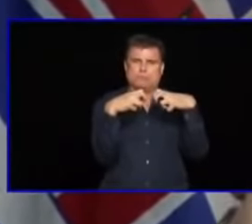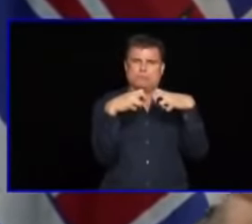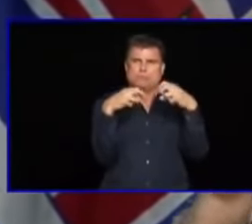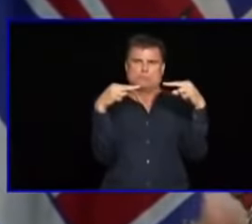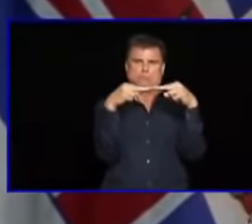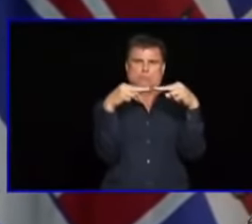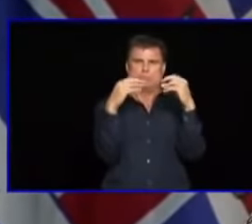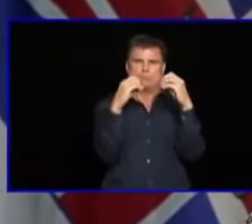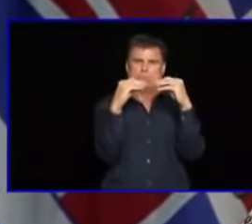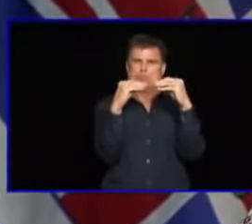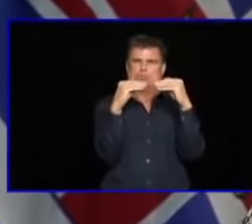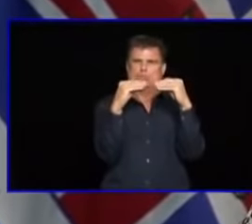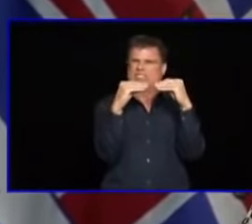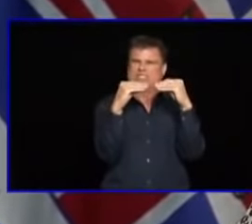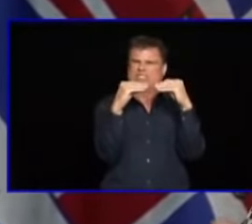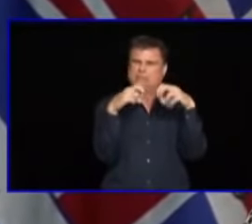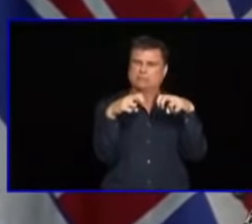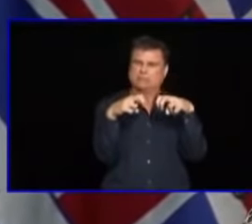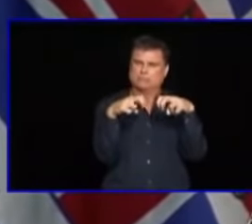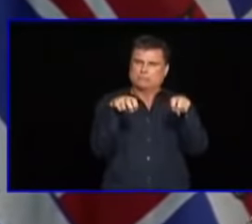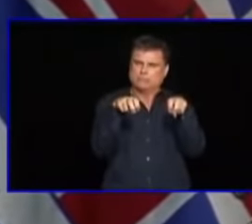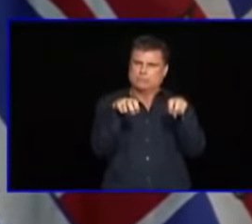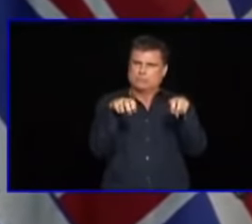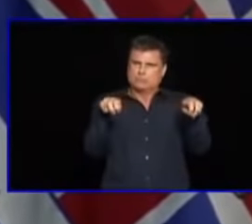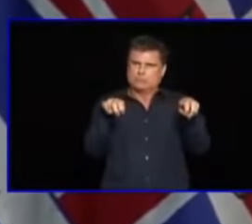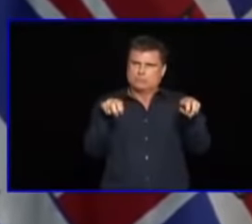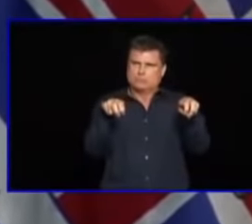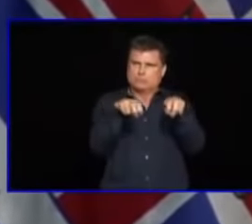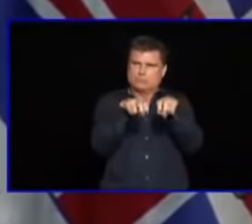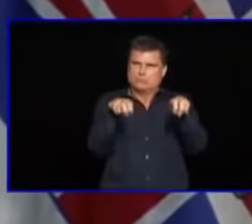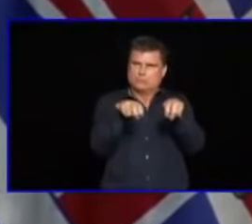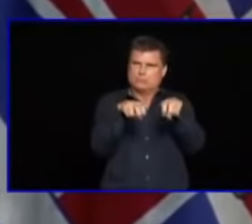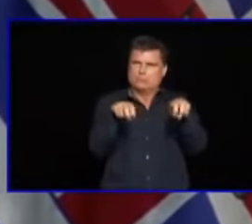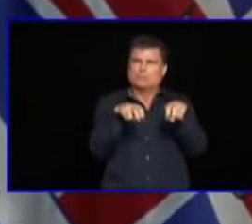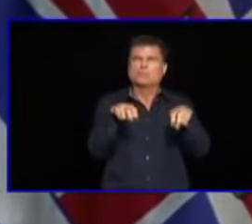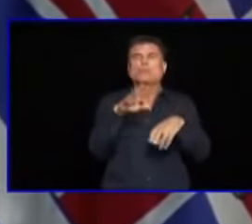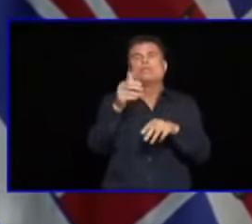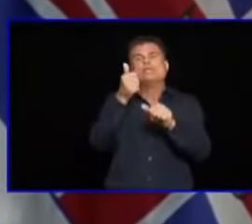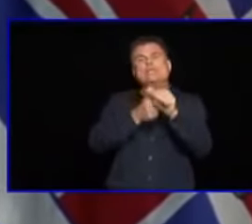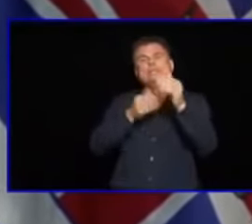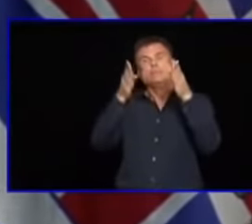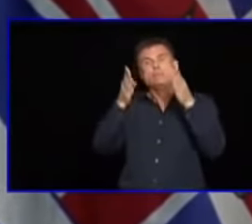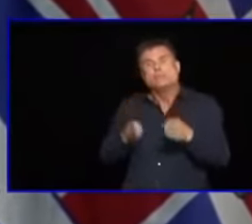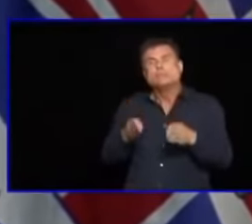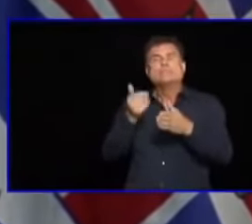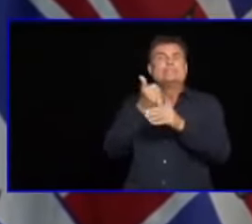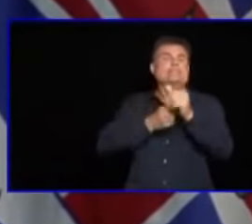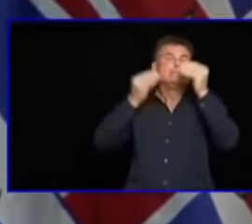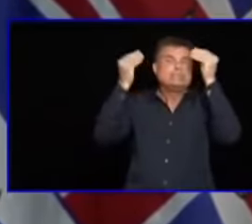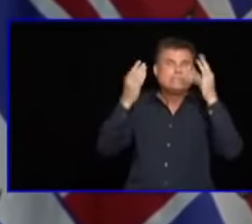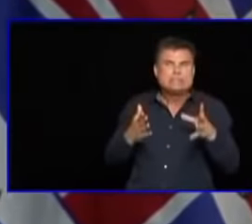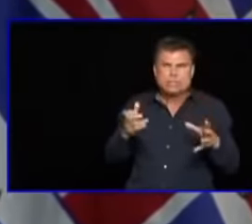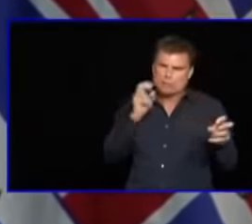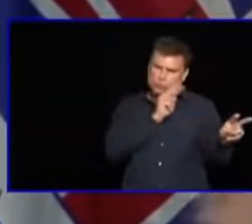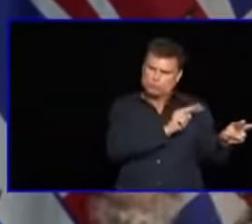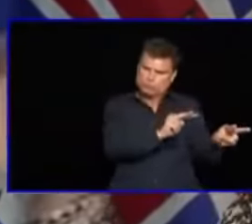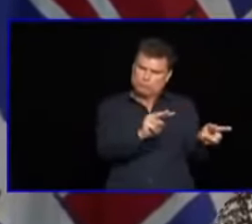workplace where you're sitting in your desk or pod or your area and you're always next to the